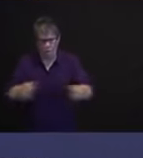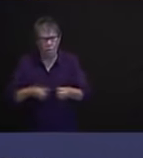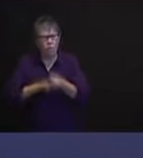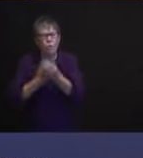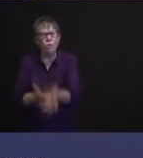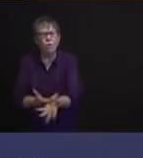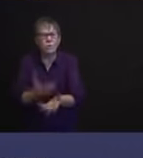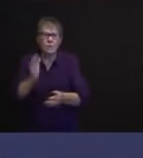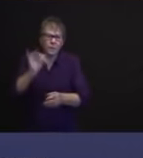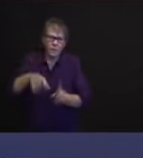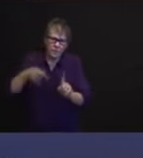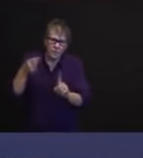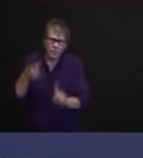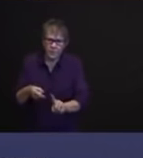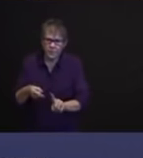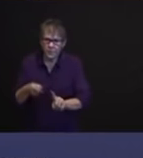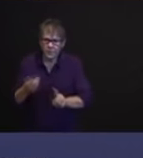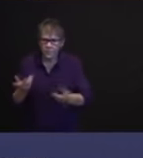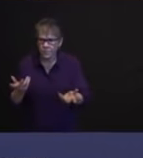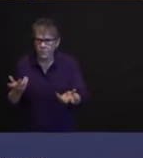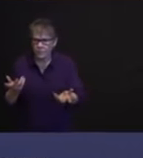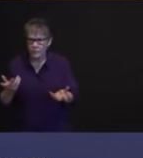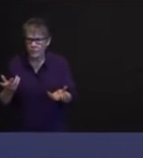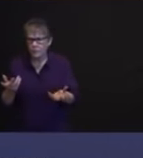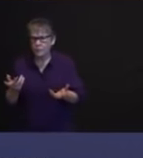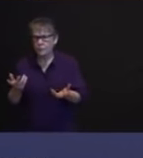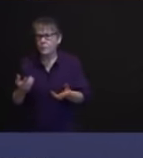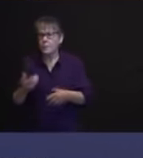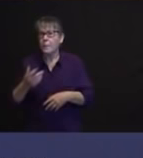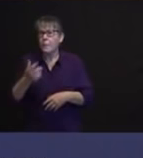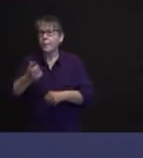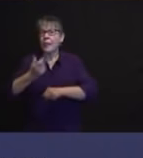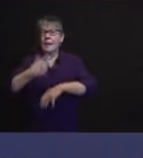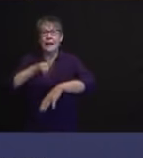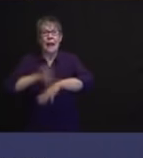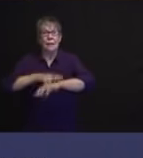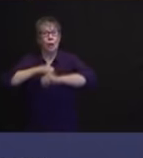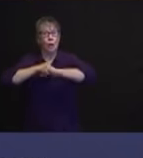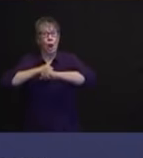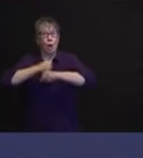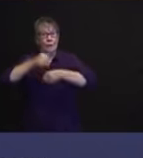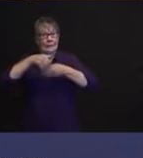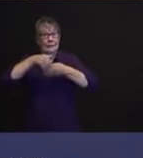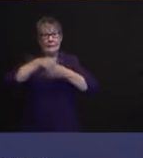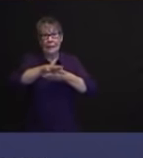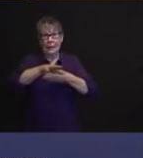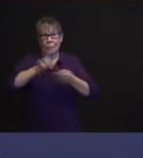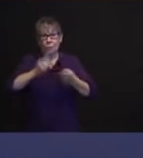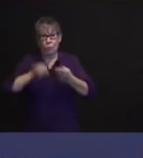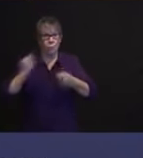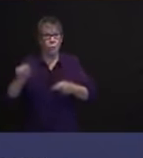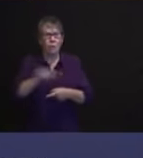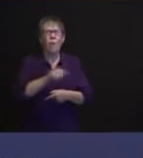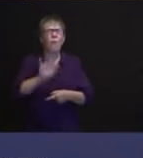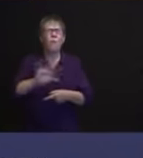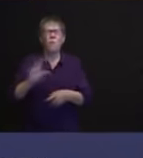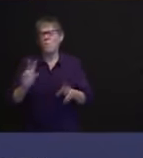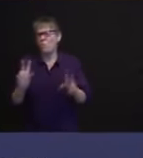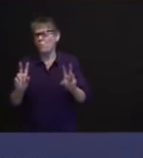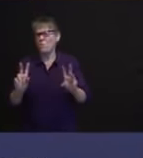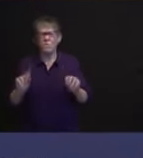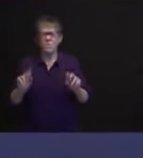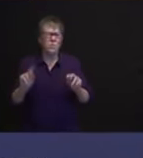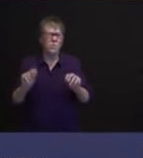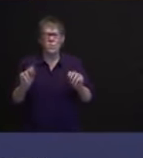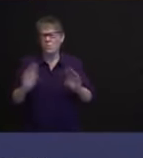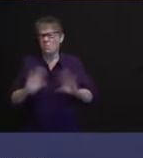obviously, I'm sitting looking at 6281-3, which are the confirmed 146 losses of life at the